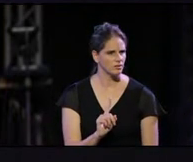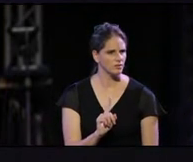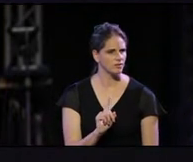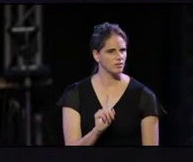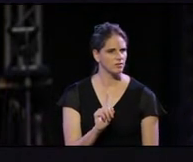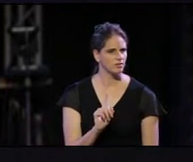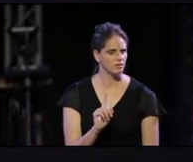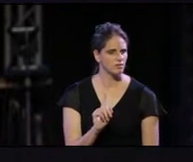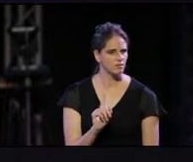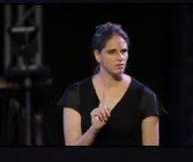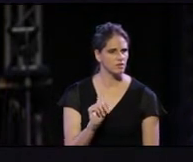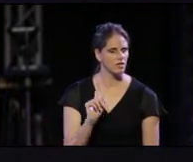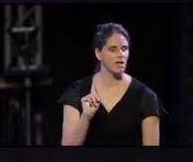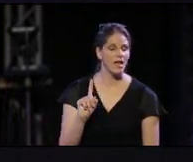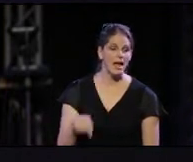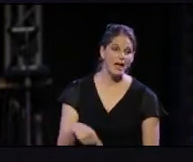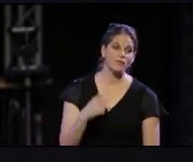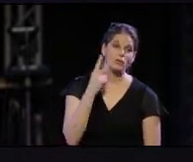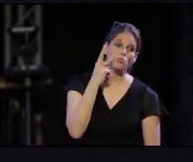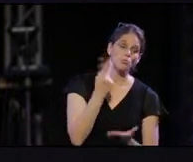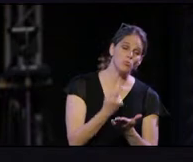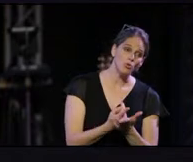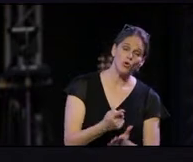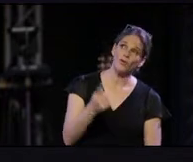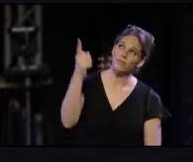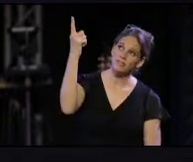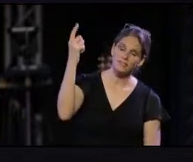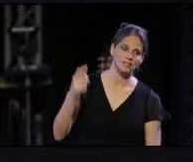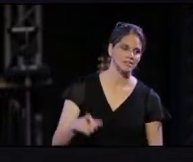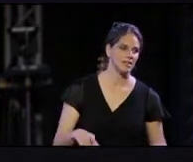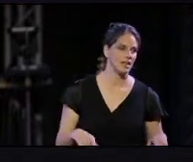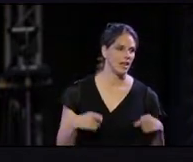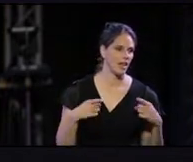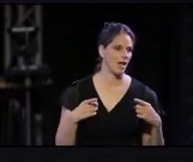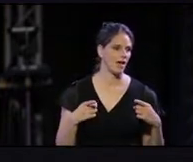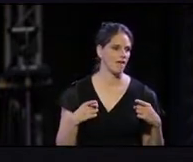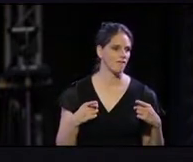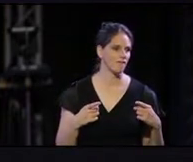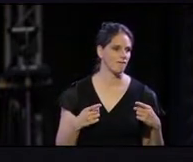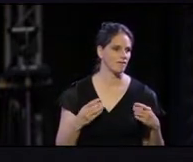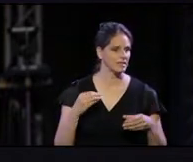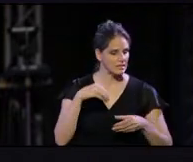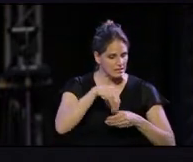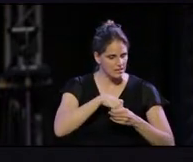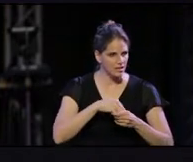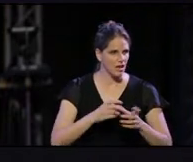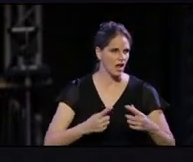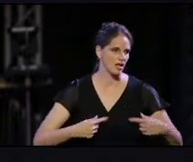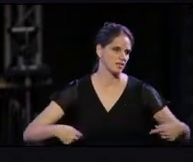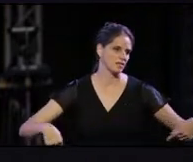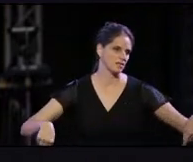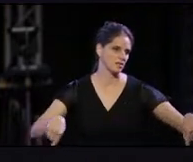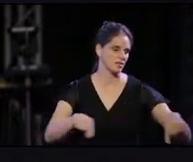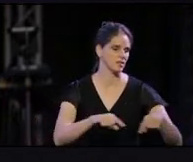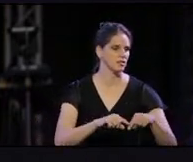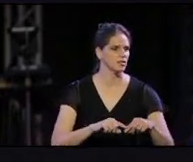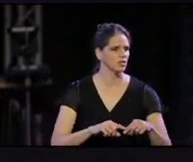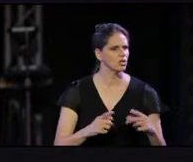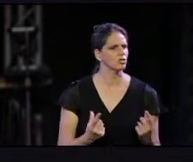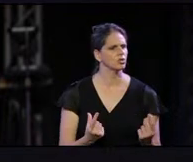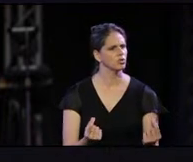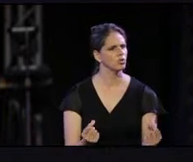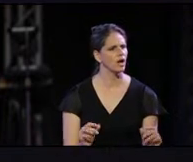prove his life in us. And you know how we do that, don't